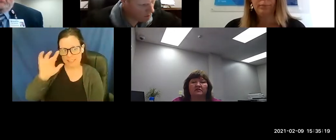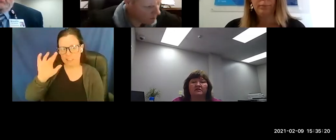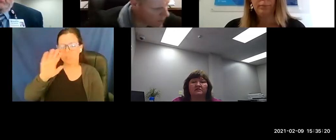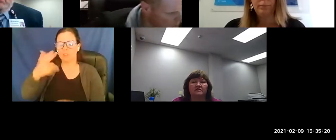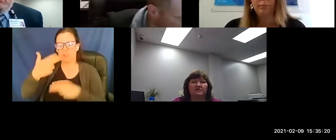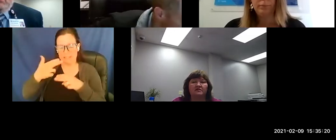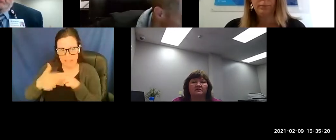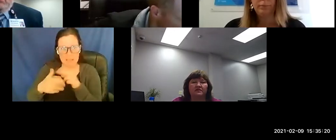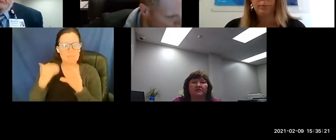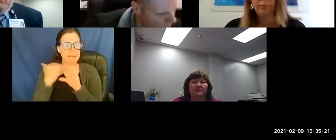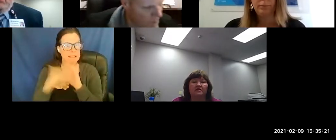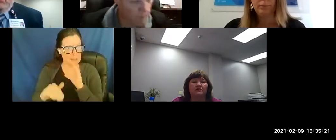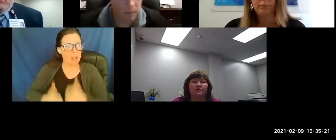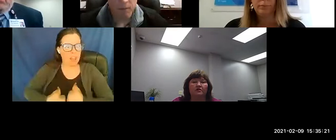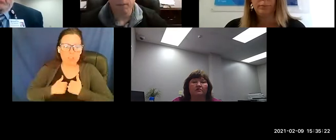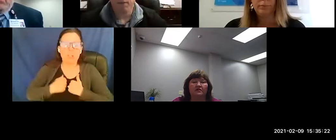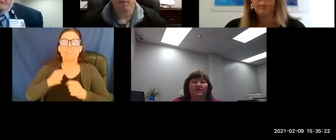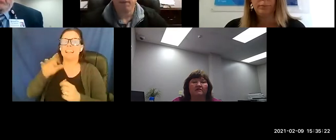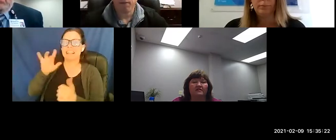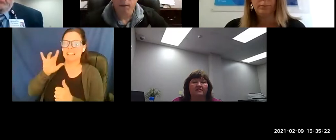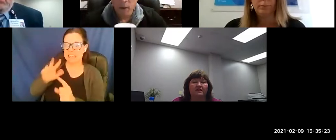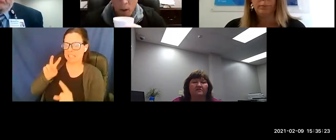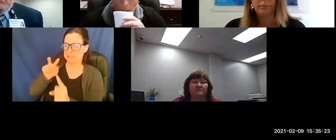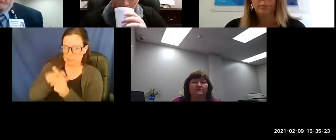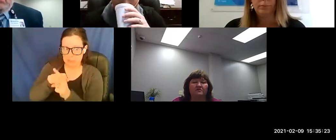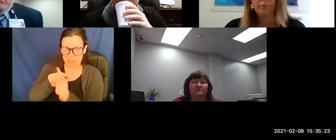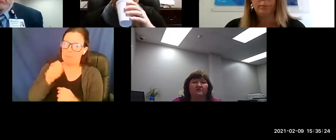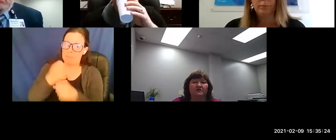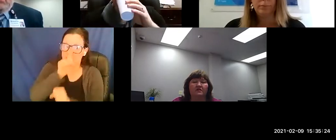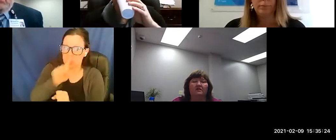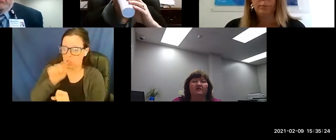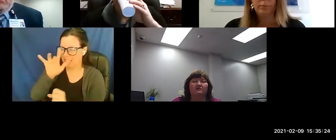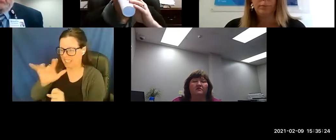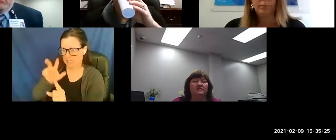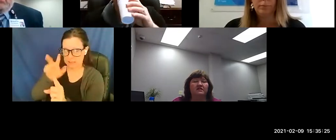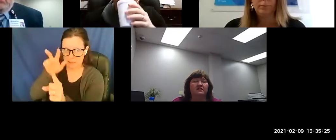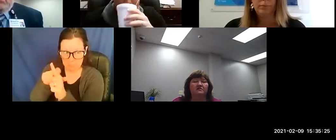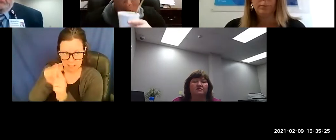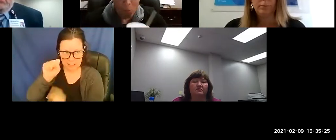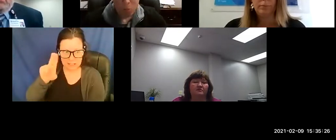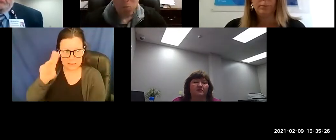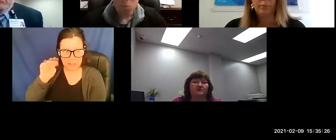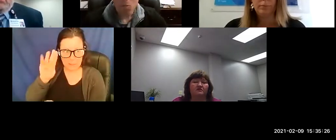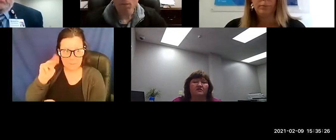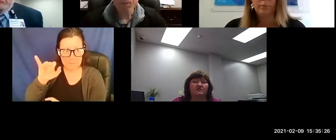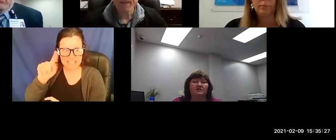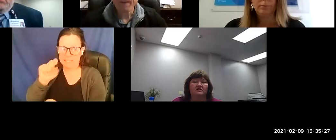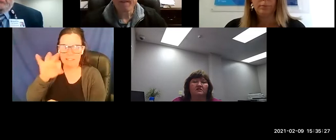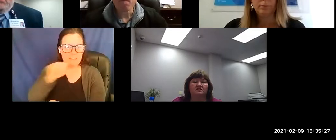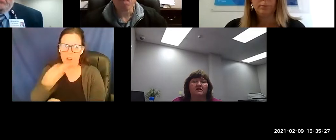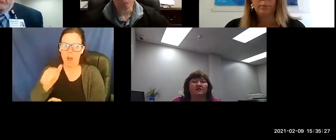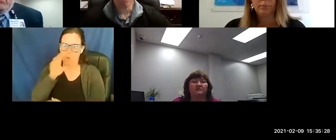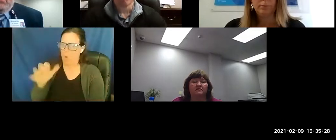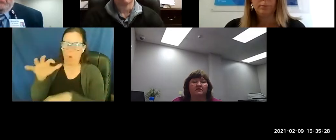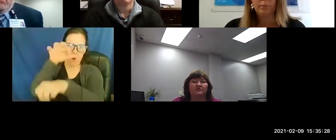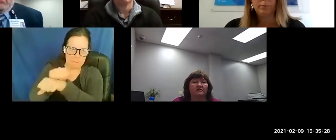submit. Be sure to click submit or you will not have that slot reserved. For the second dose people, you still need to